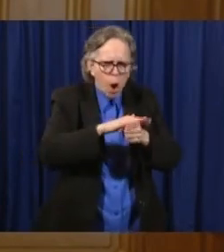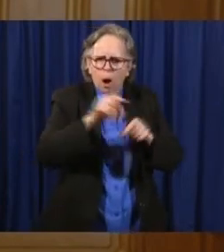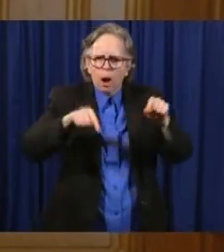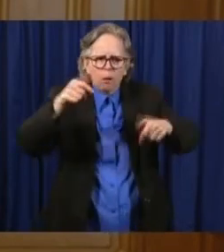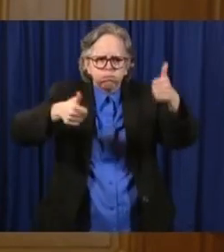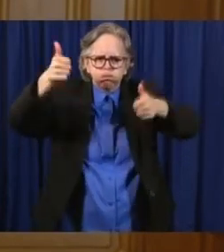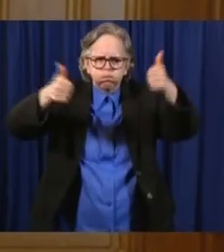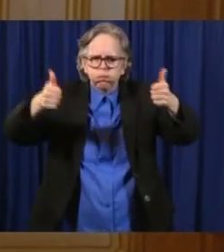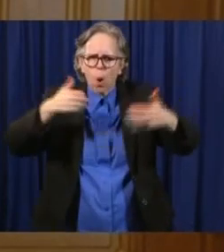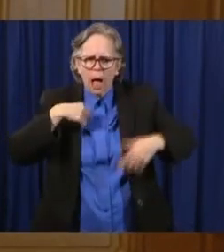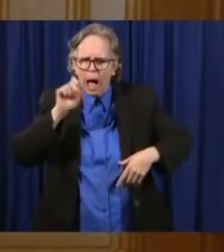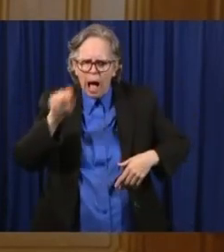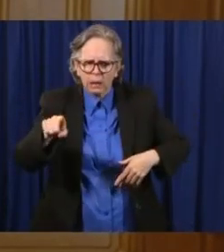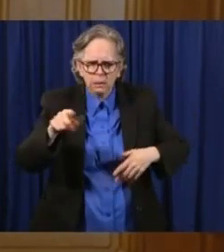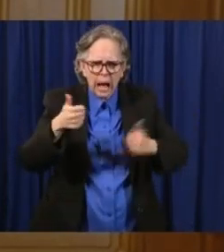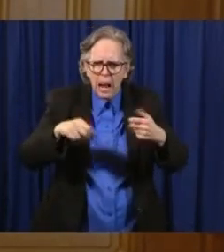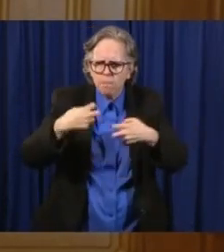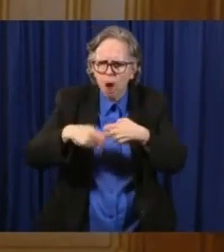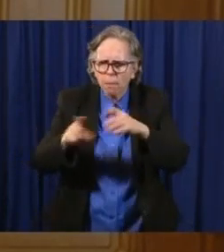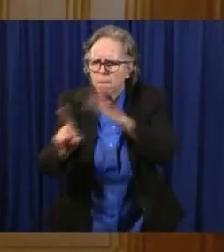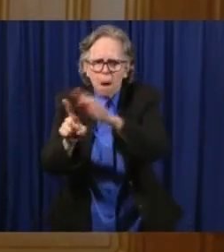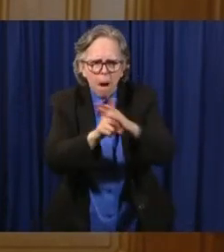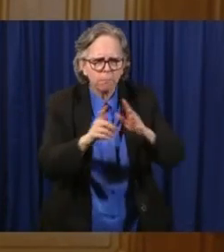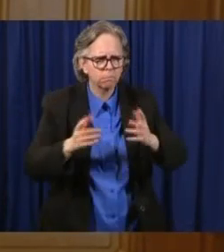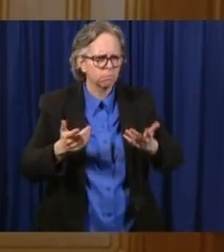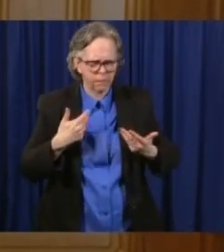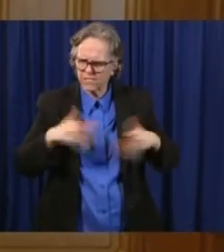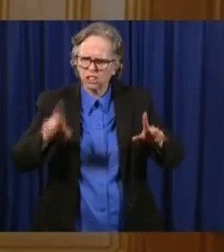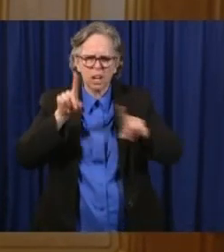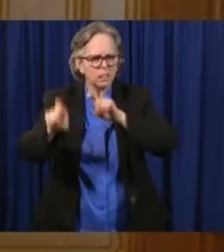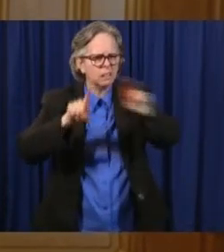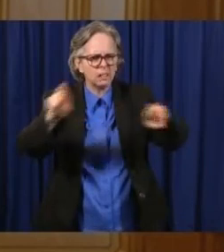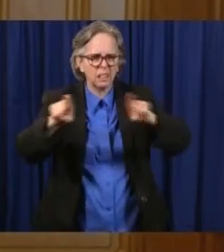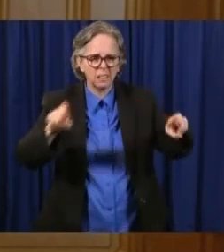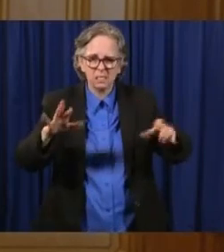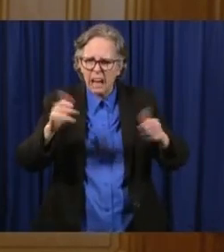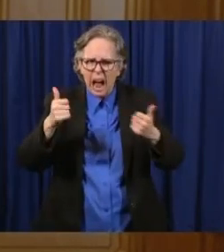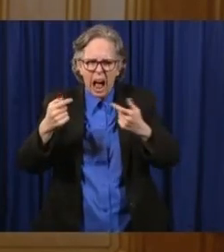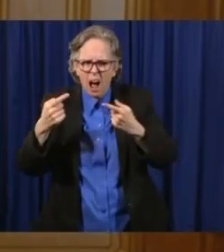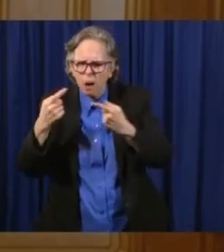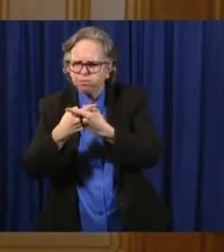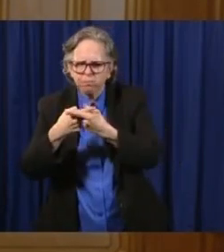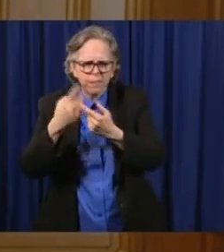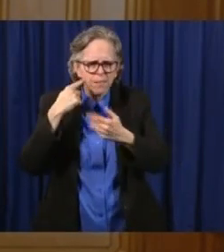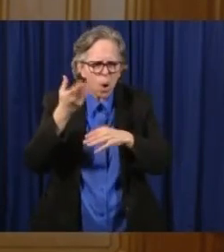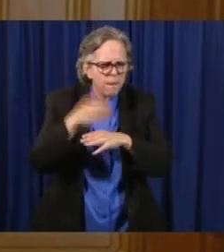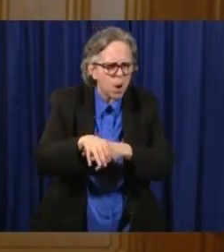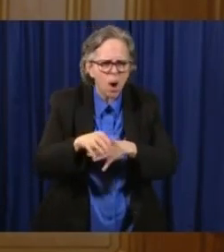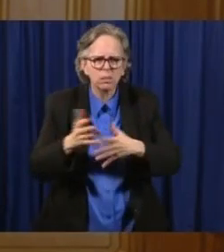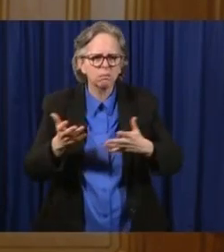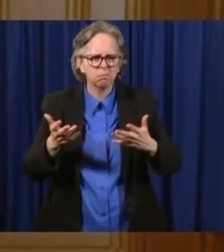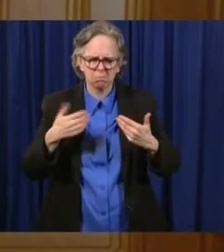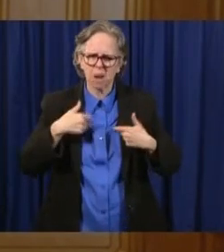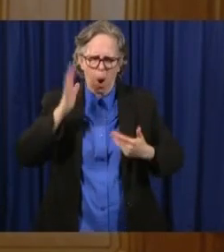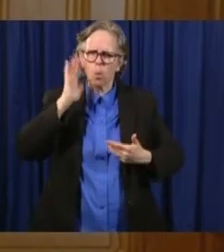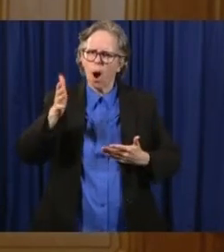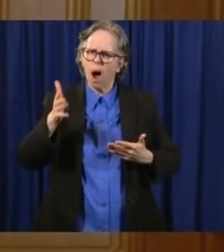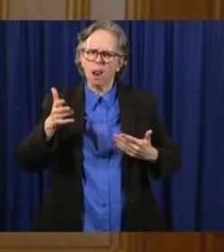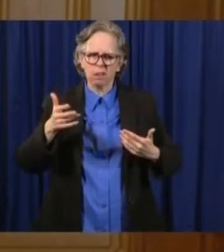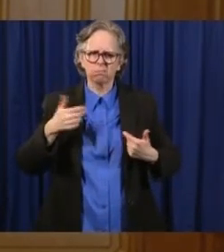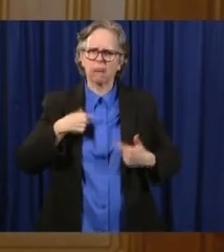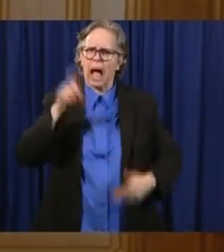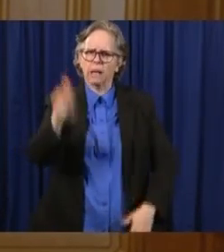problem? Inconsistency in enforcement, how's the enforcement going, et cetera. So I'll